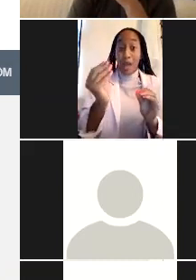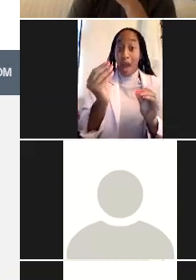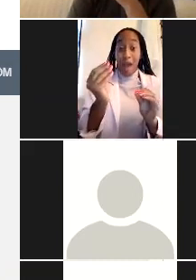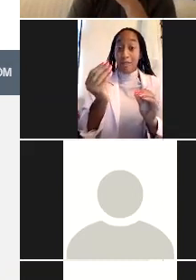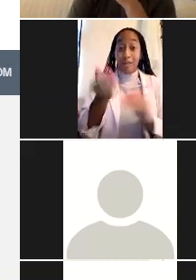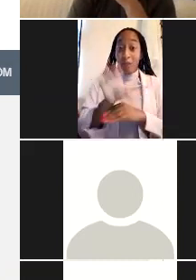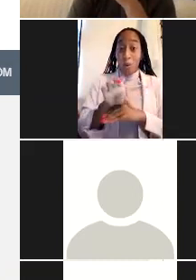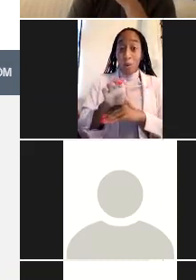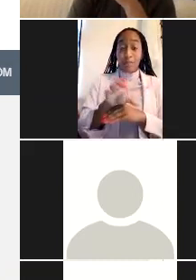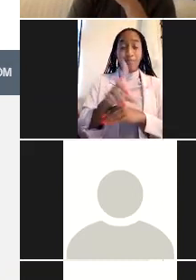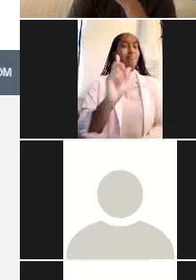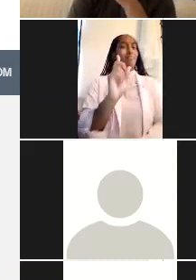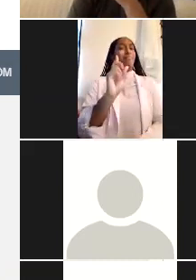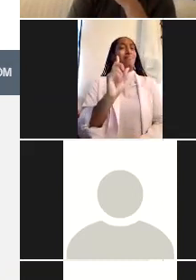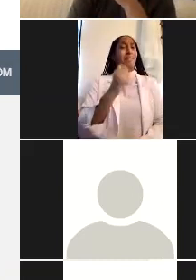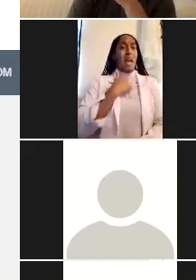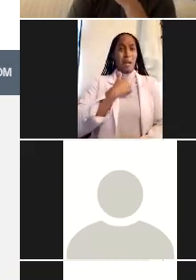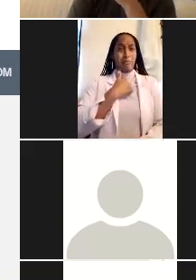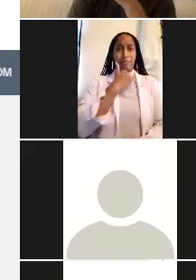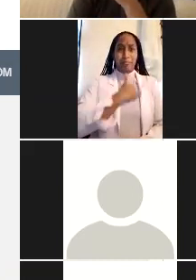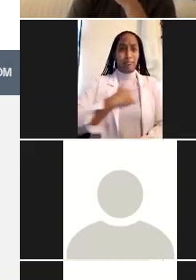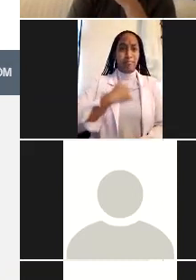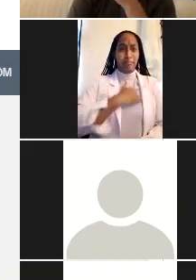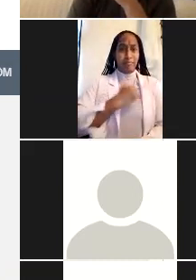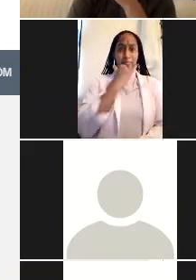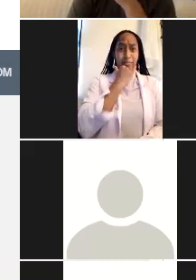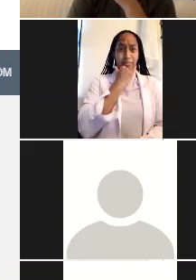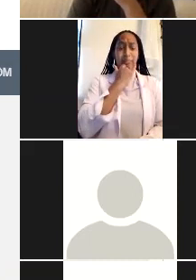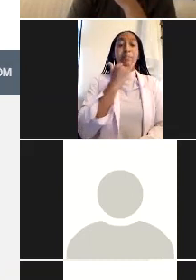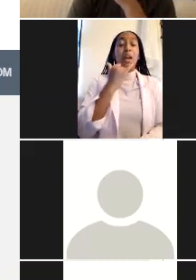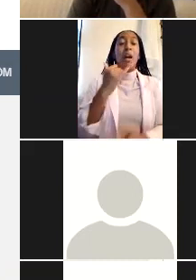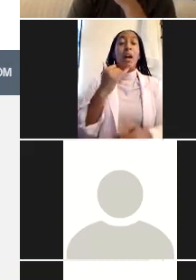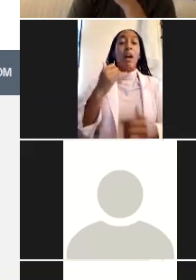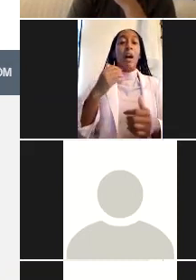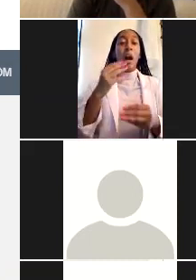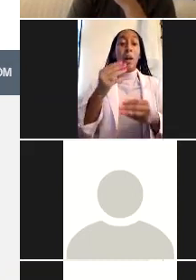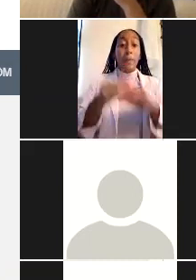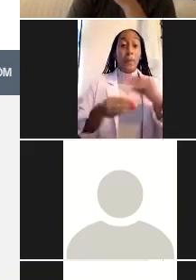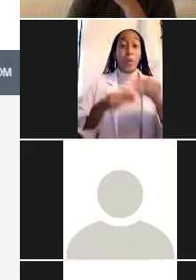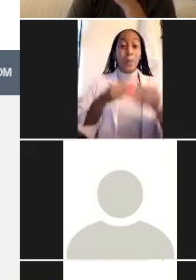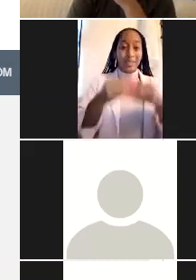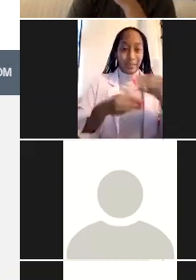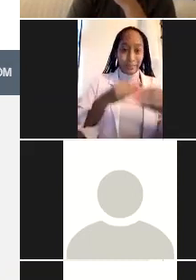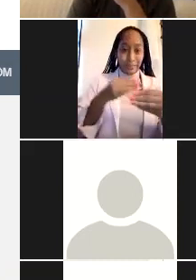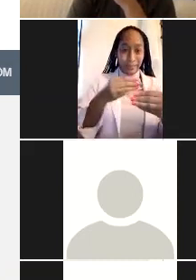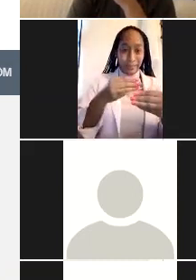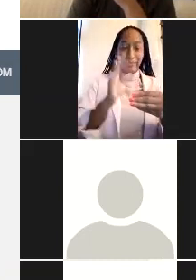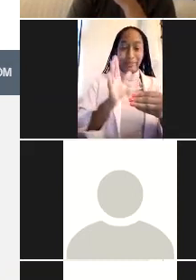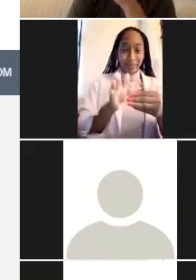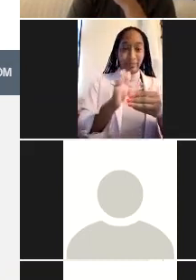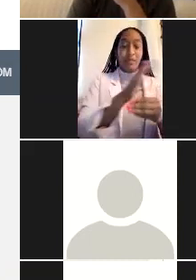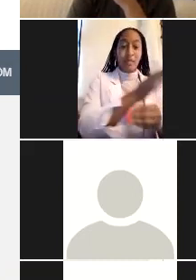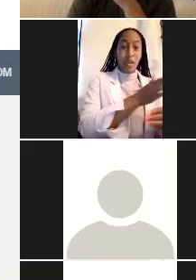well, no, that's momentum, my mistake there. Where in this system, it is closed off, so you